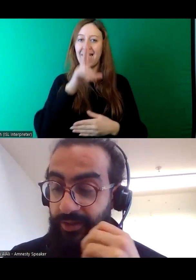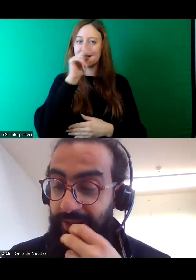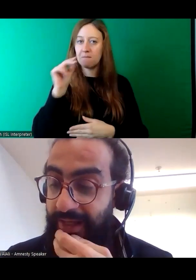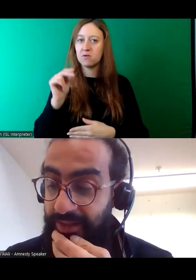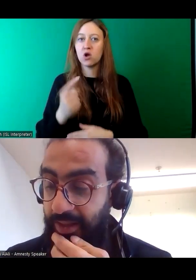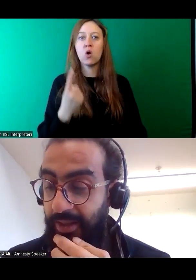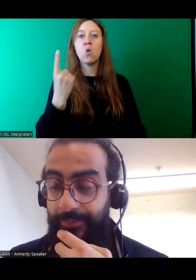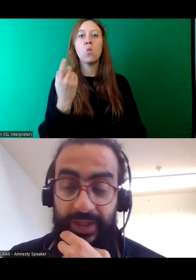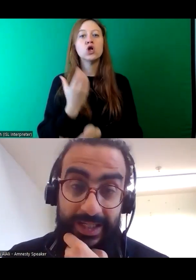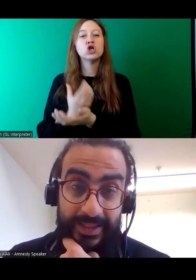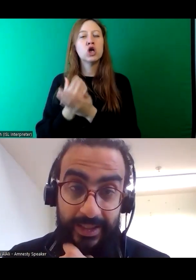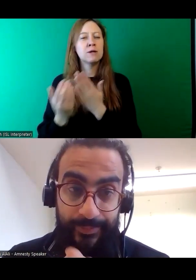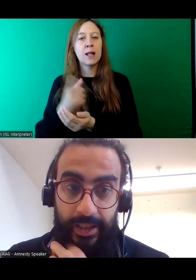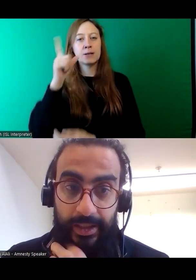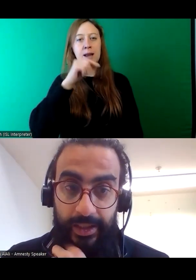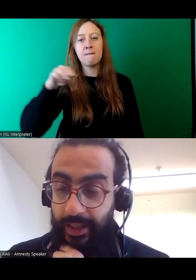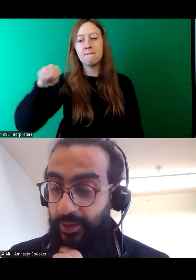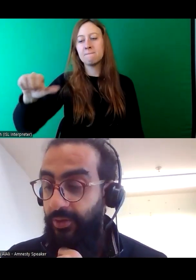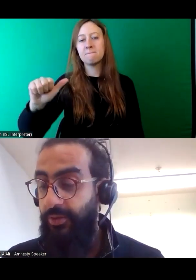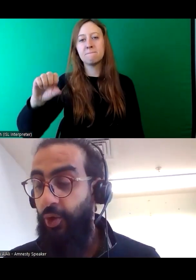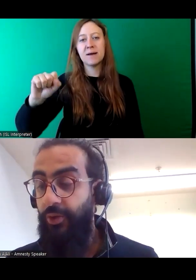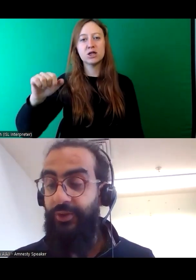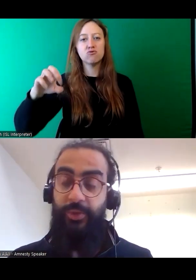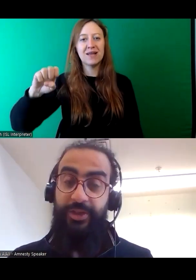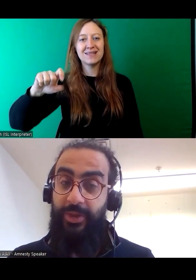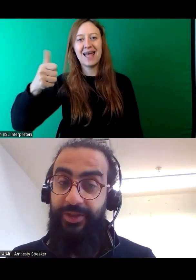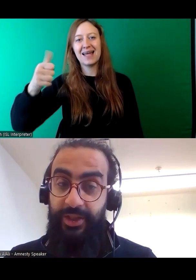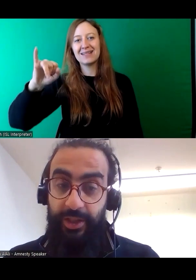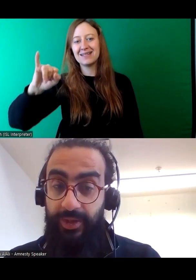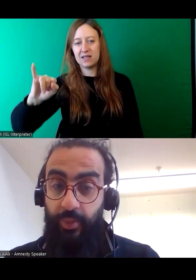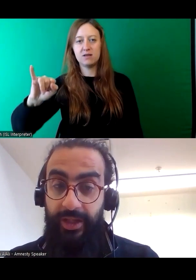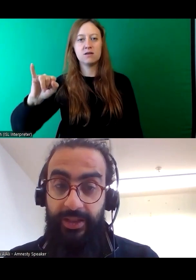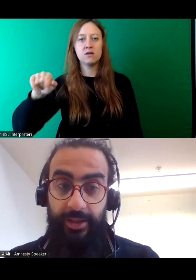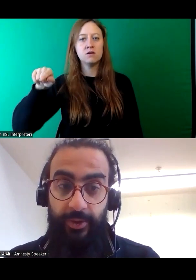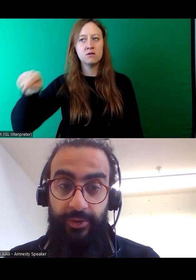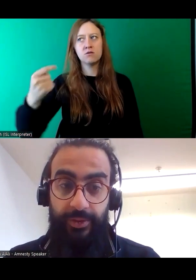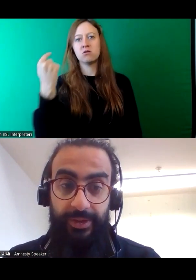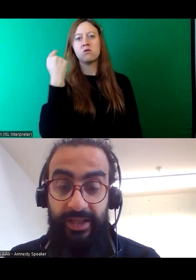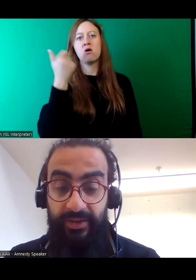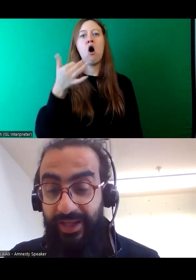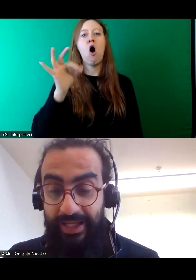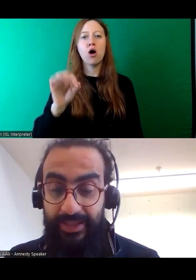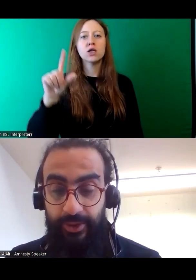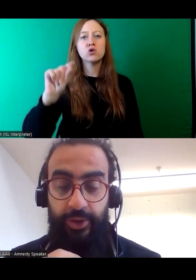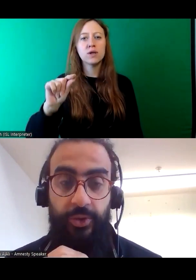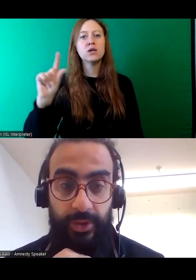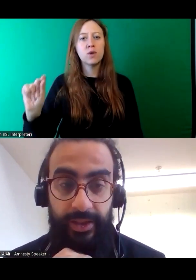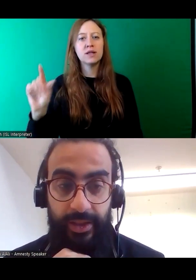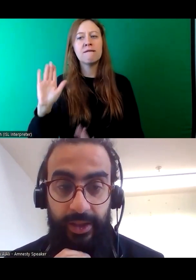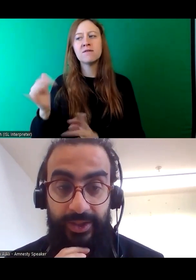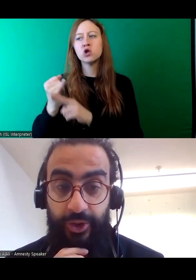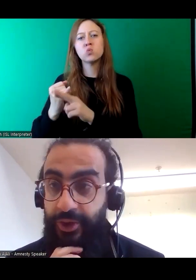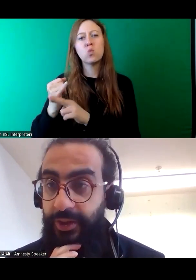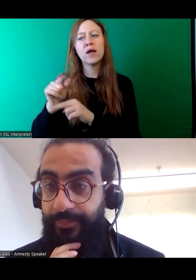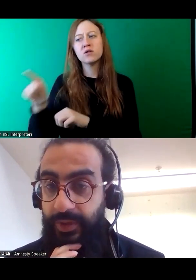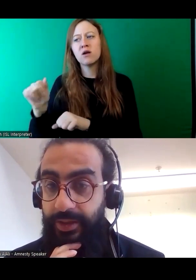called Nasser Eliazi in August 2020. He was waiting on leaving Gaza to do